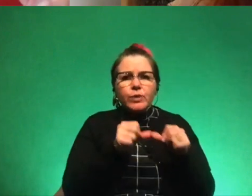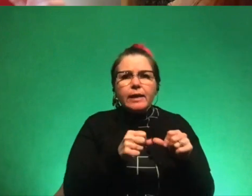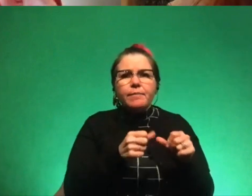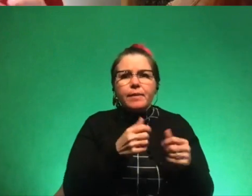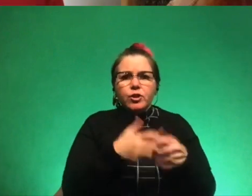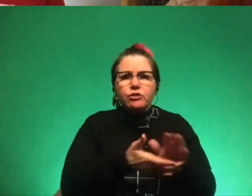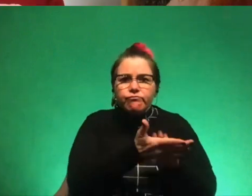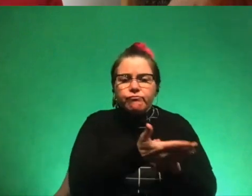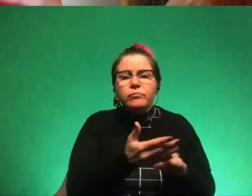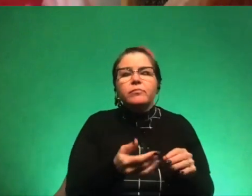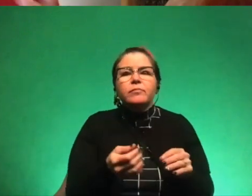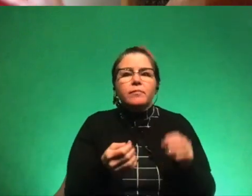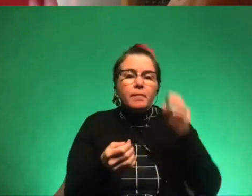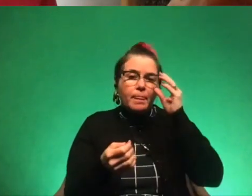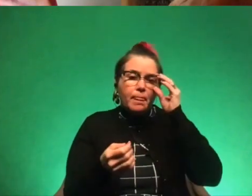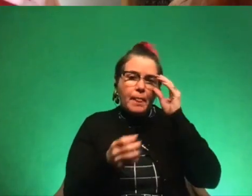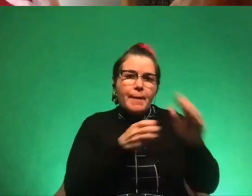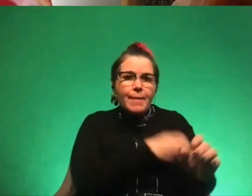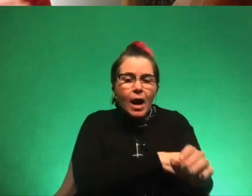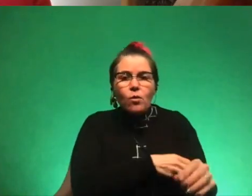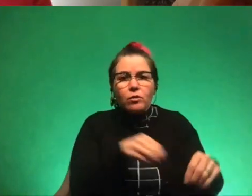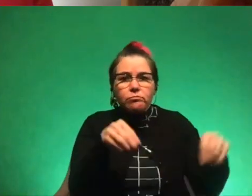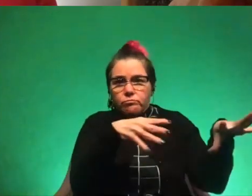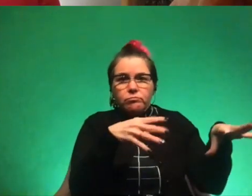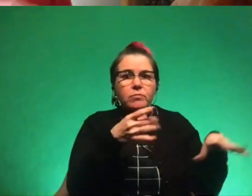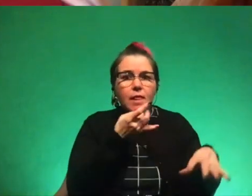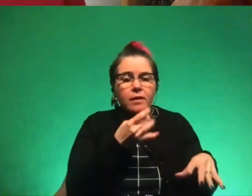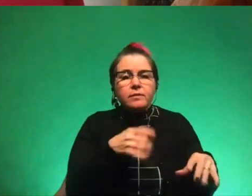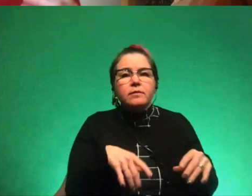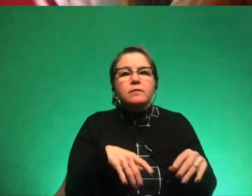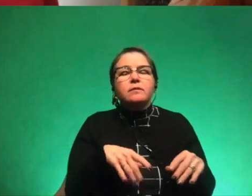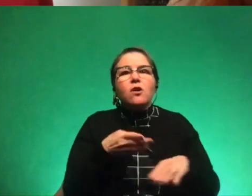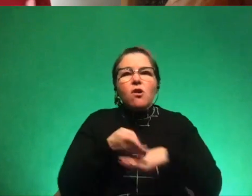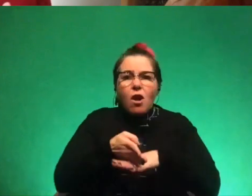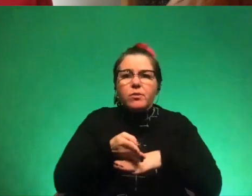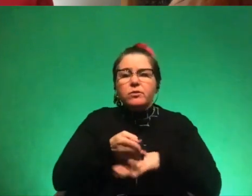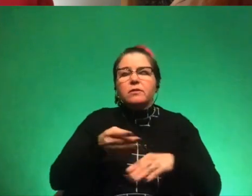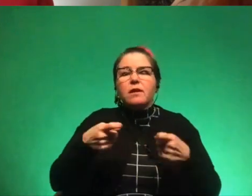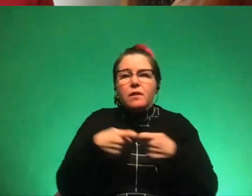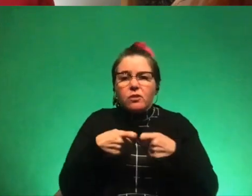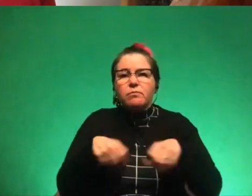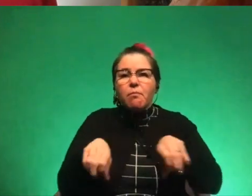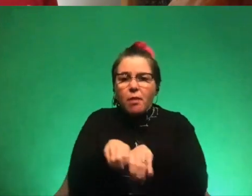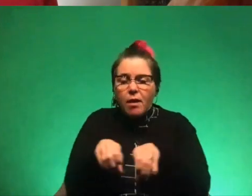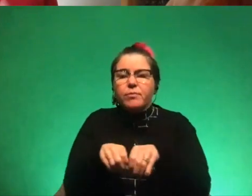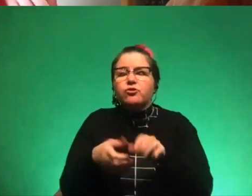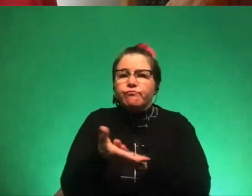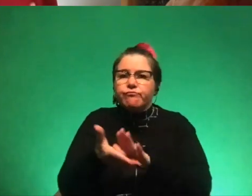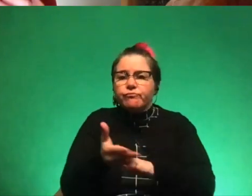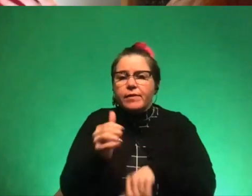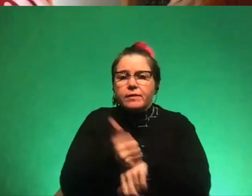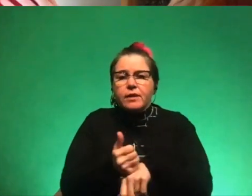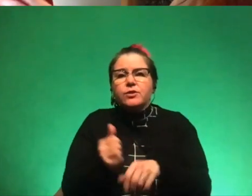running and to keep, you know, the power on and the lights on and carpenters and electricians and plumbers to keep the stations running and